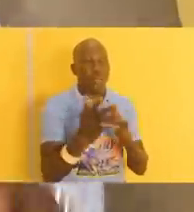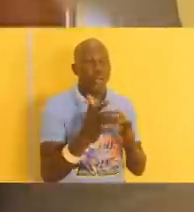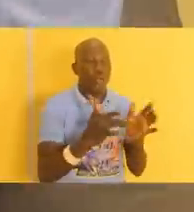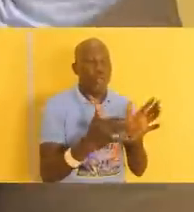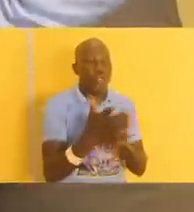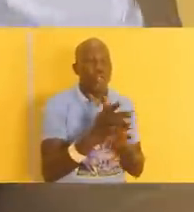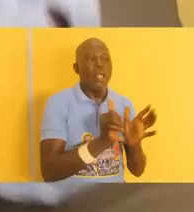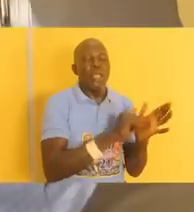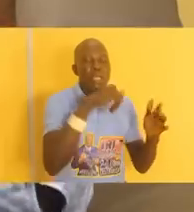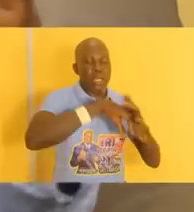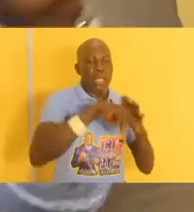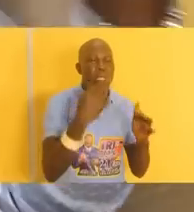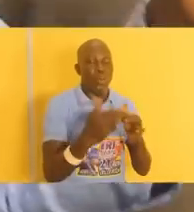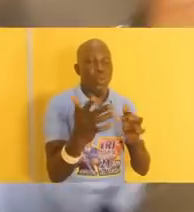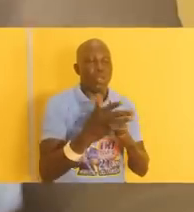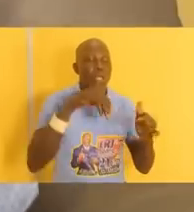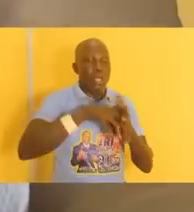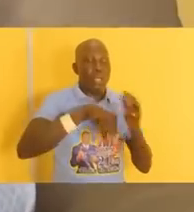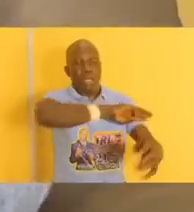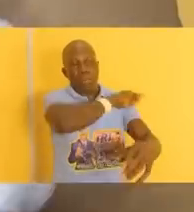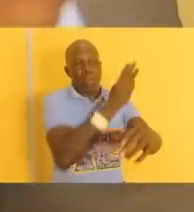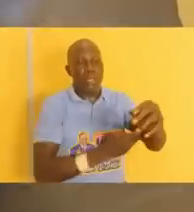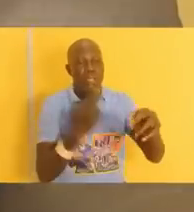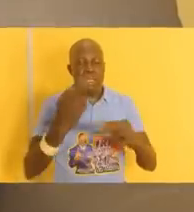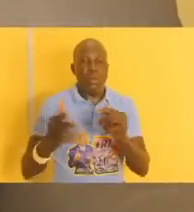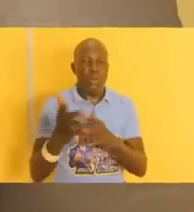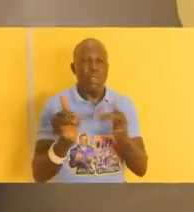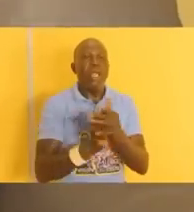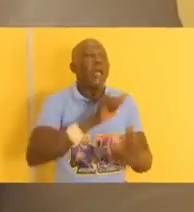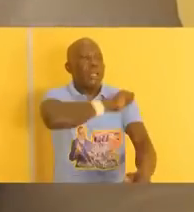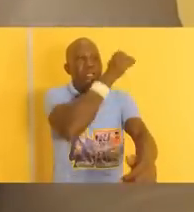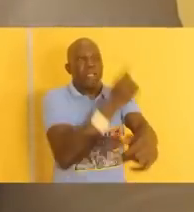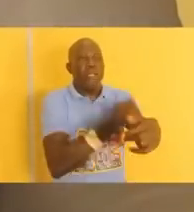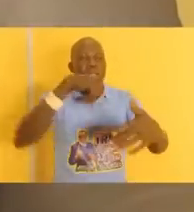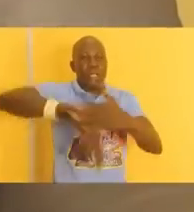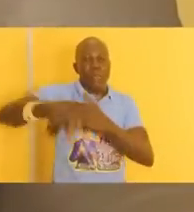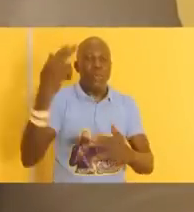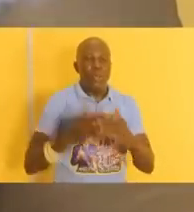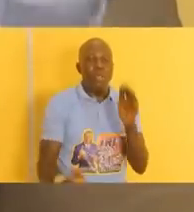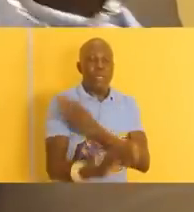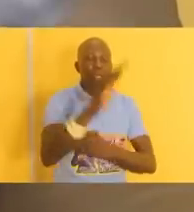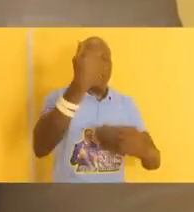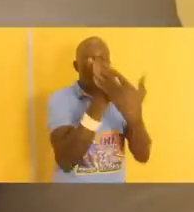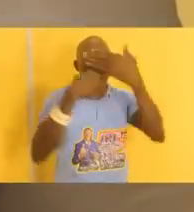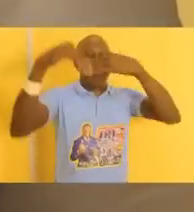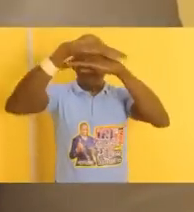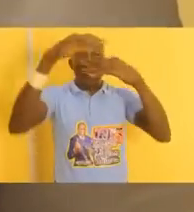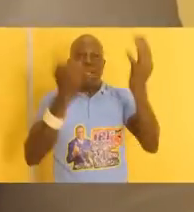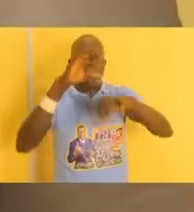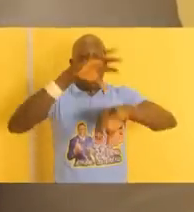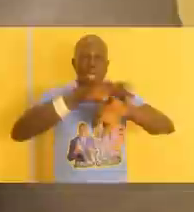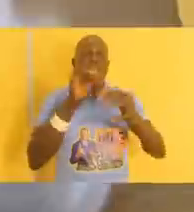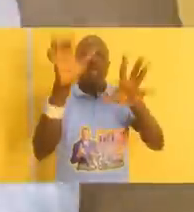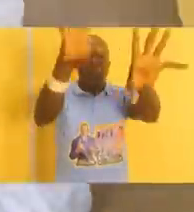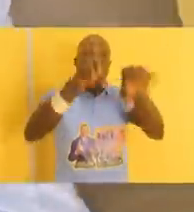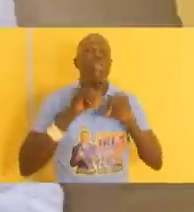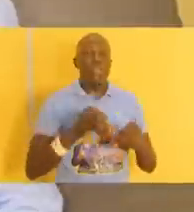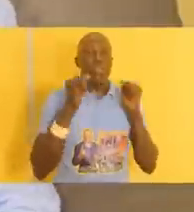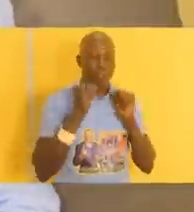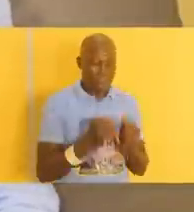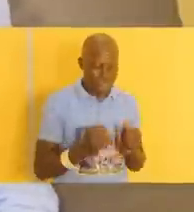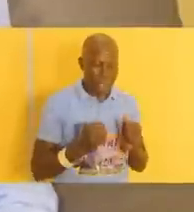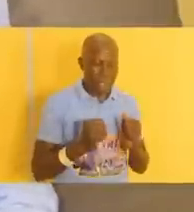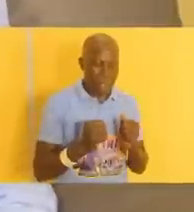the name of Jesus. I declare. In the name of the Lord. That way there is the head. Give you only say